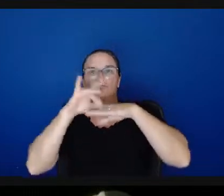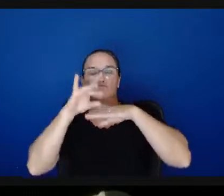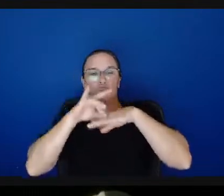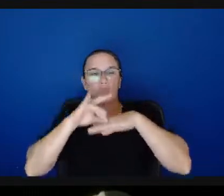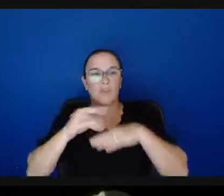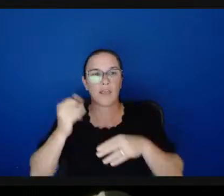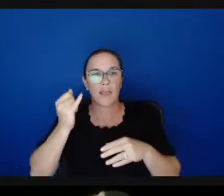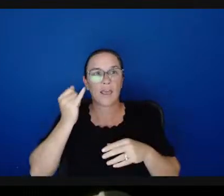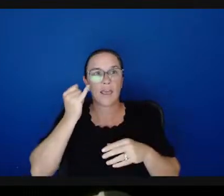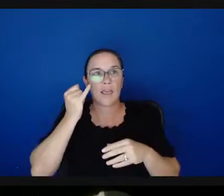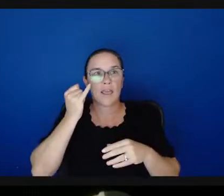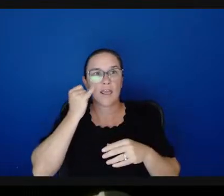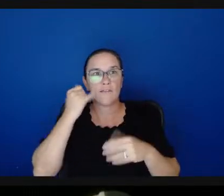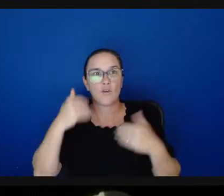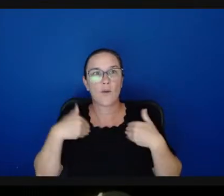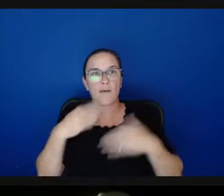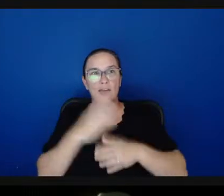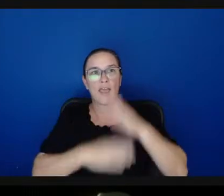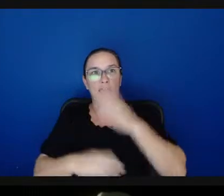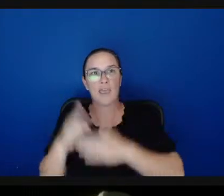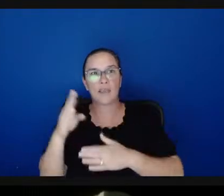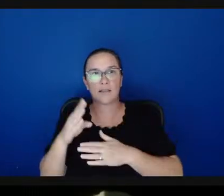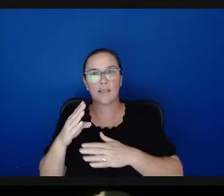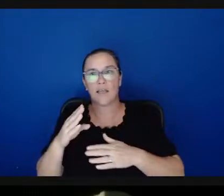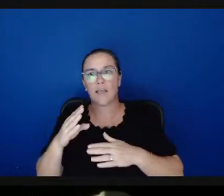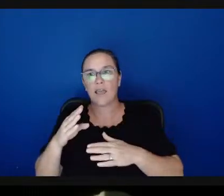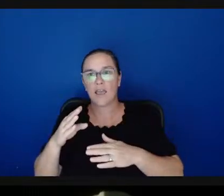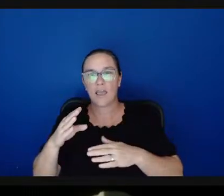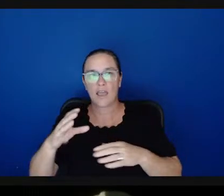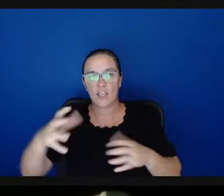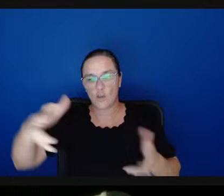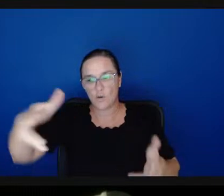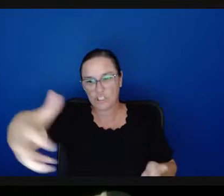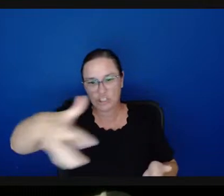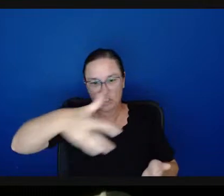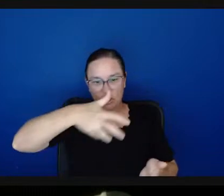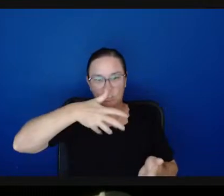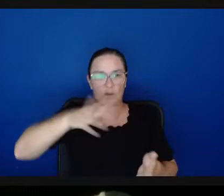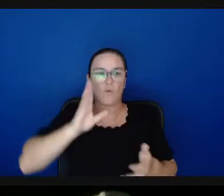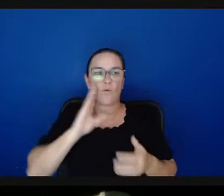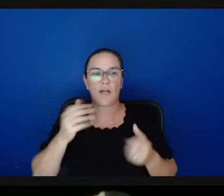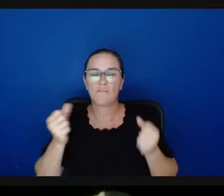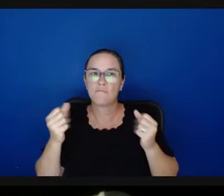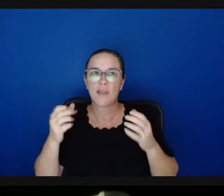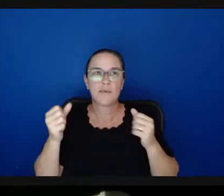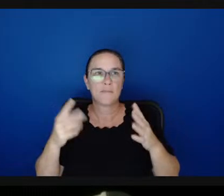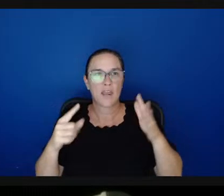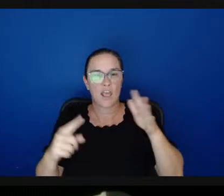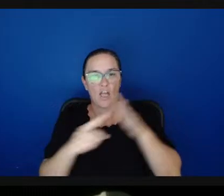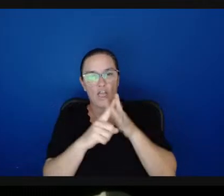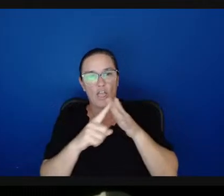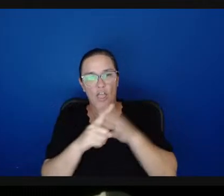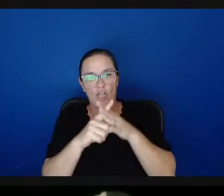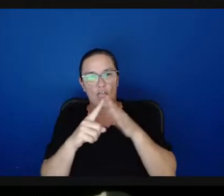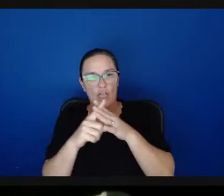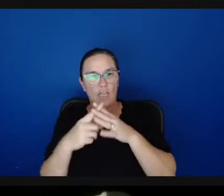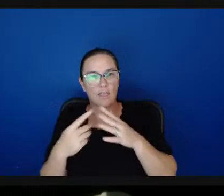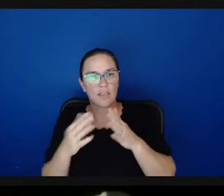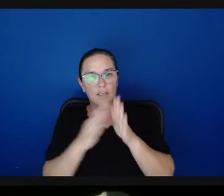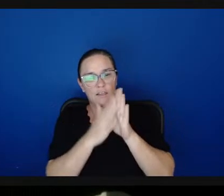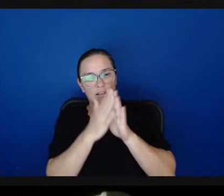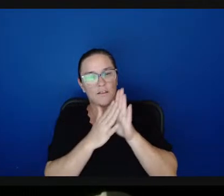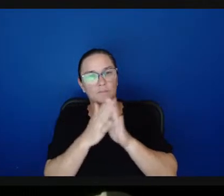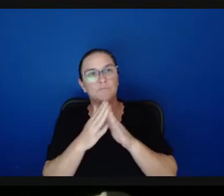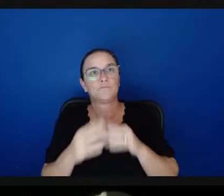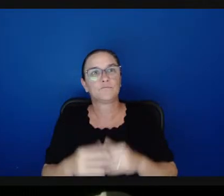bare hand and run it through your gutters after this, it's going to be a ton of splinters. And I tell you this by experience type of thing, looking